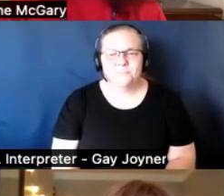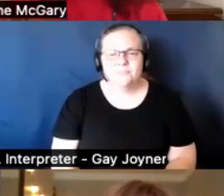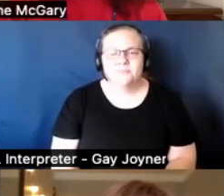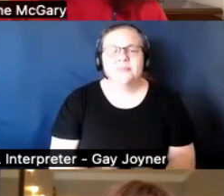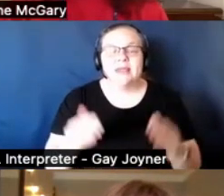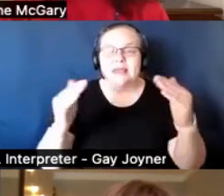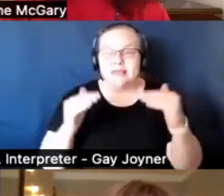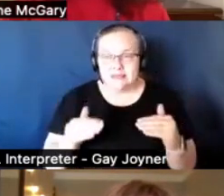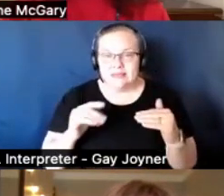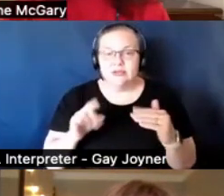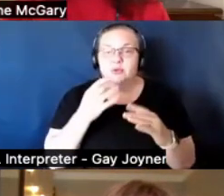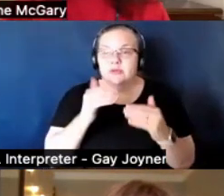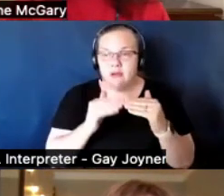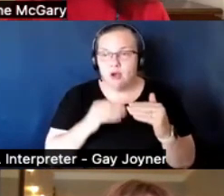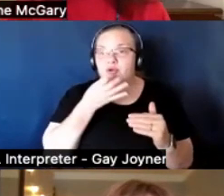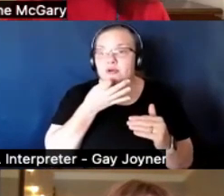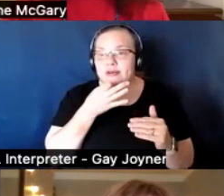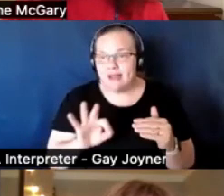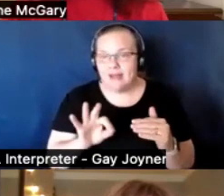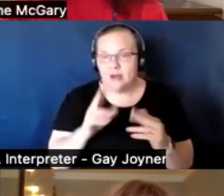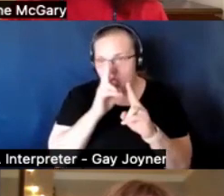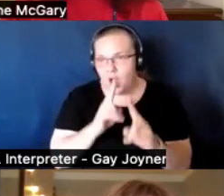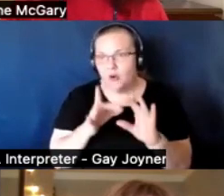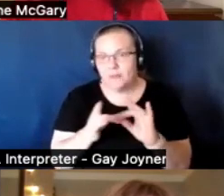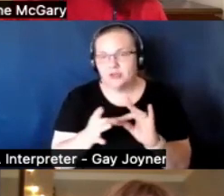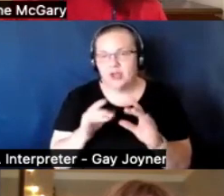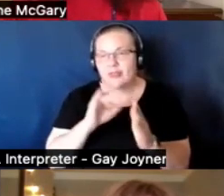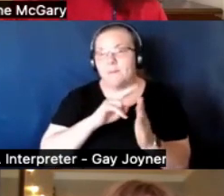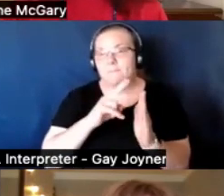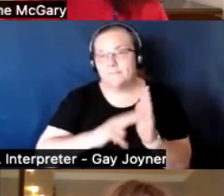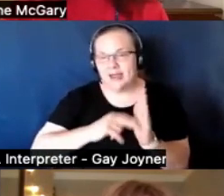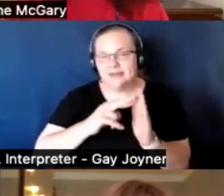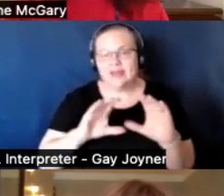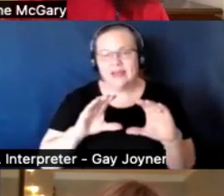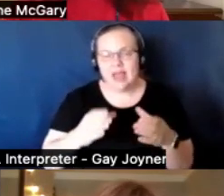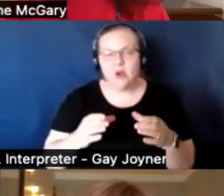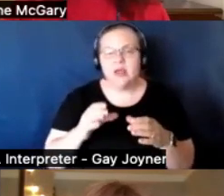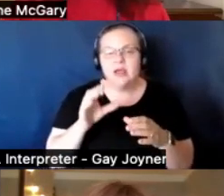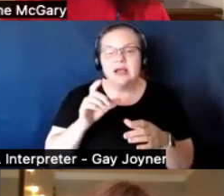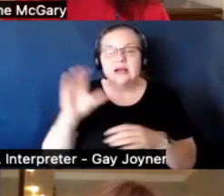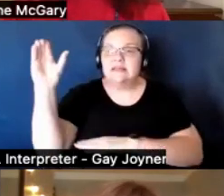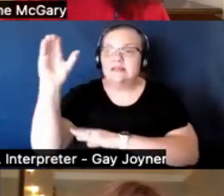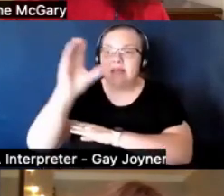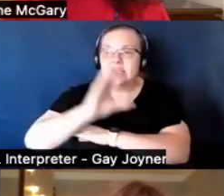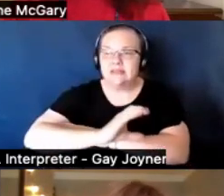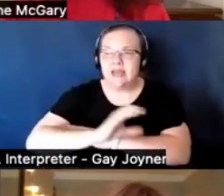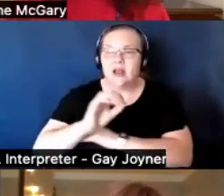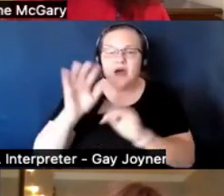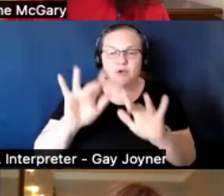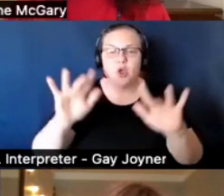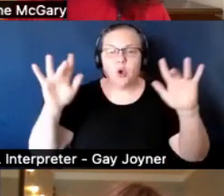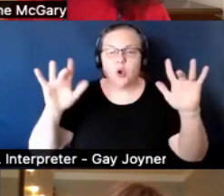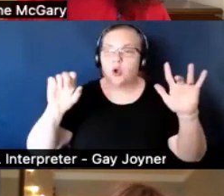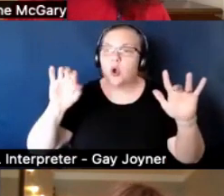This one also under 9, honorable mention in the painting category, Sunset of Glory by Stephen Taylor